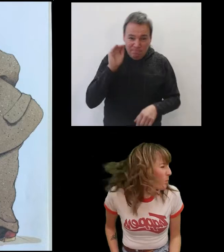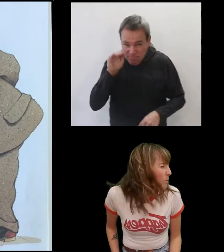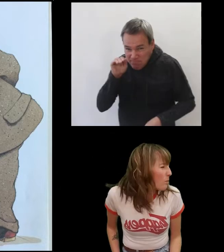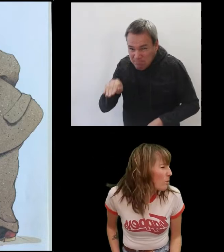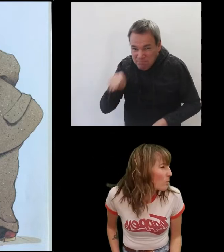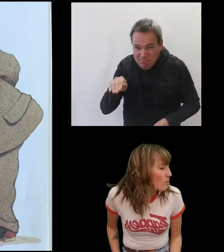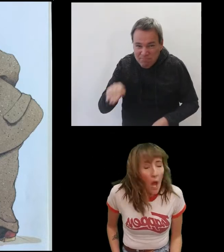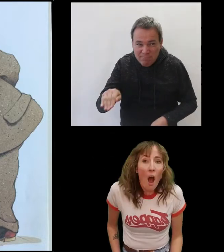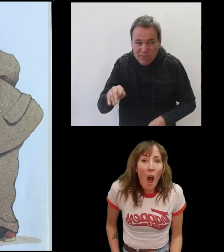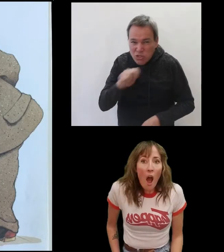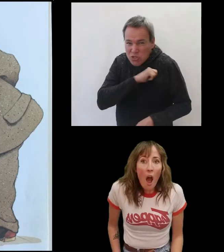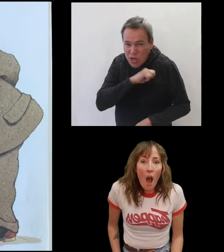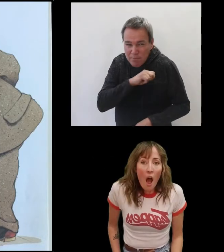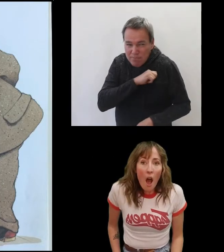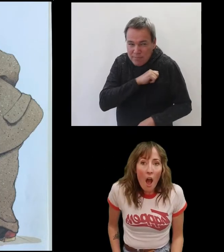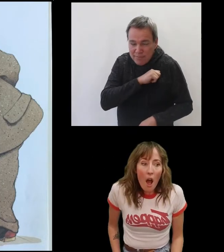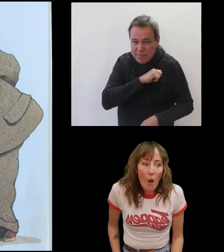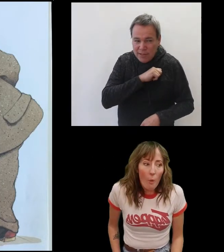"No."